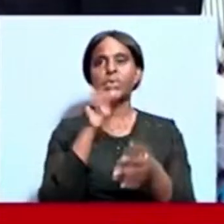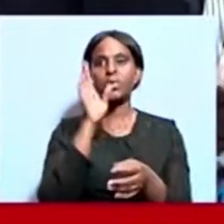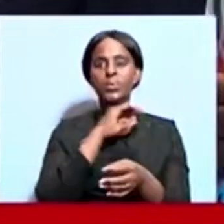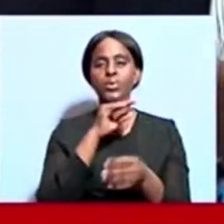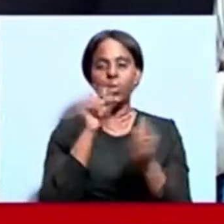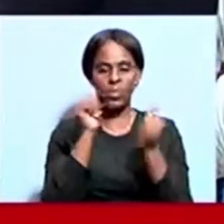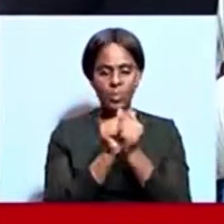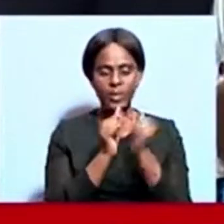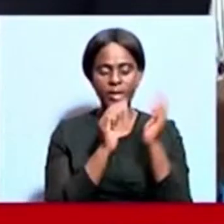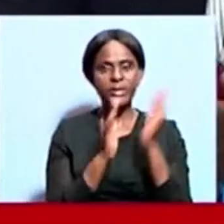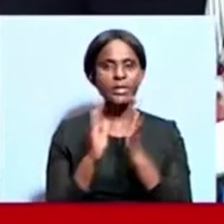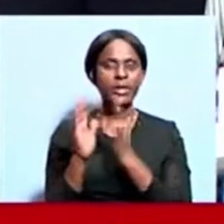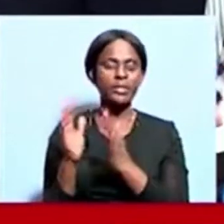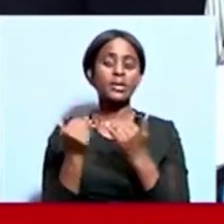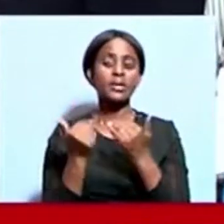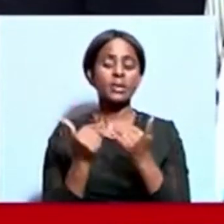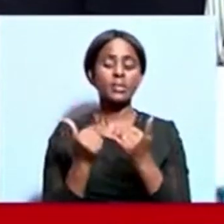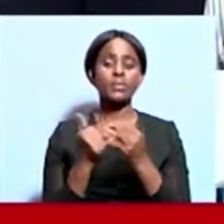of remedial measures,